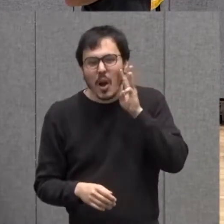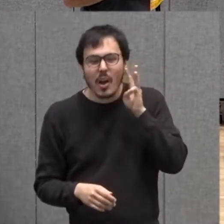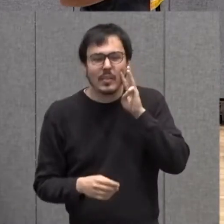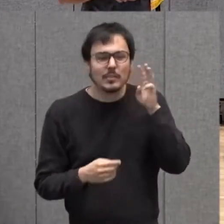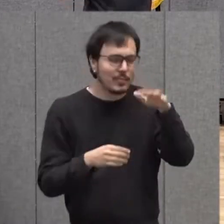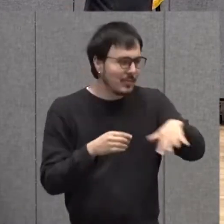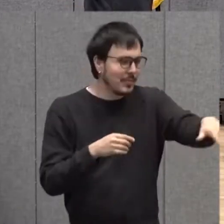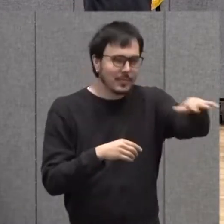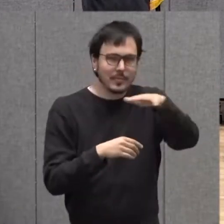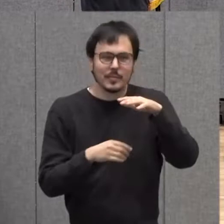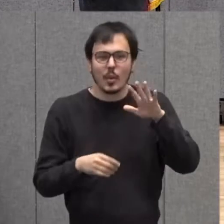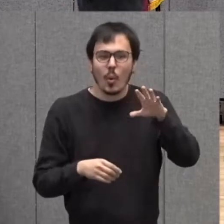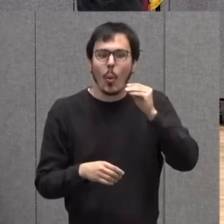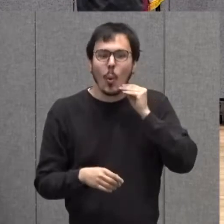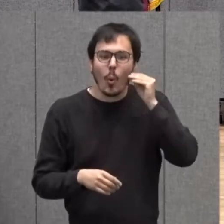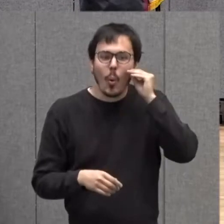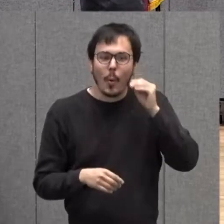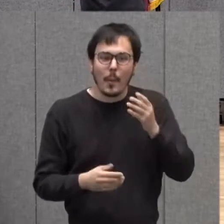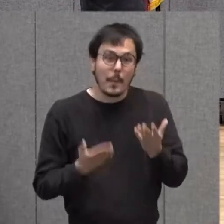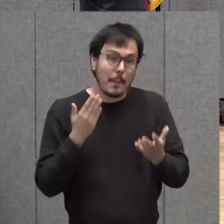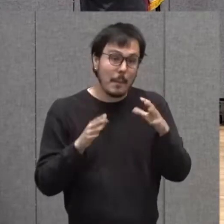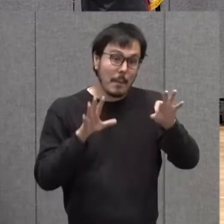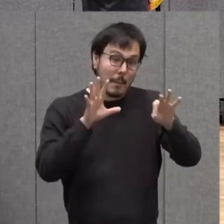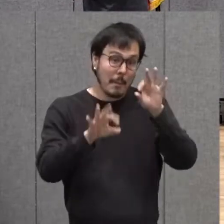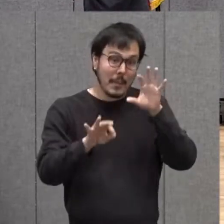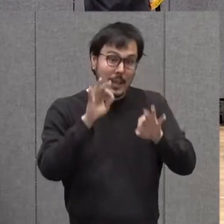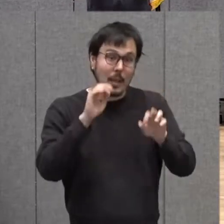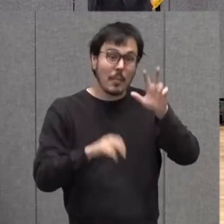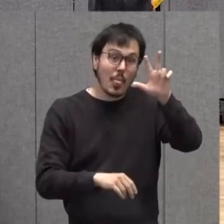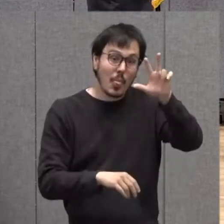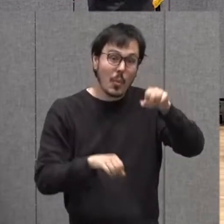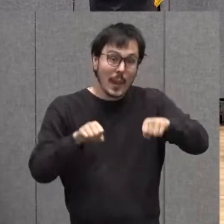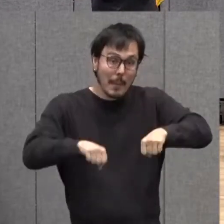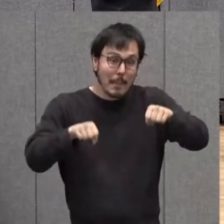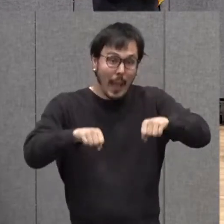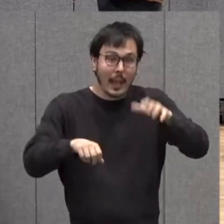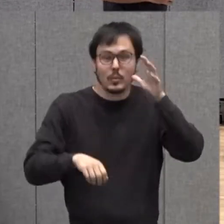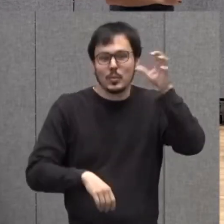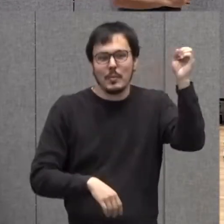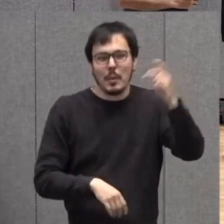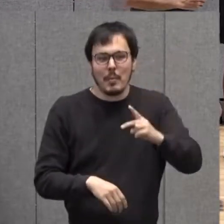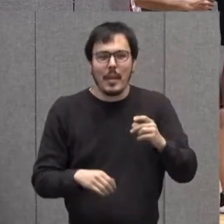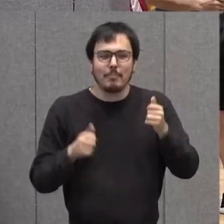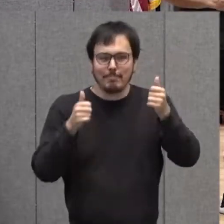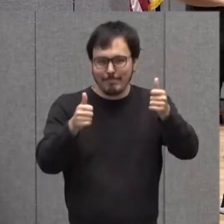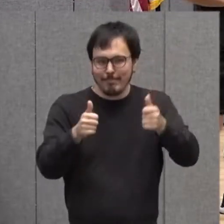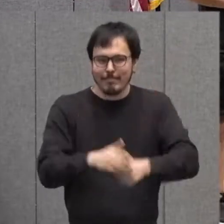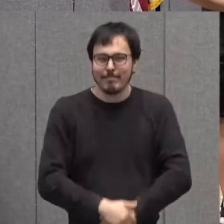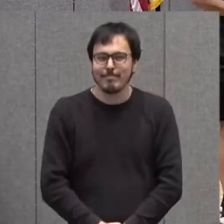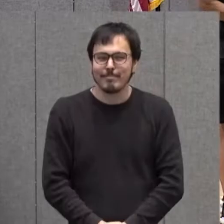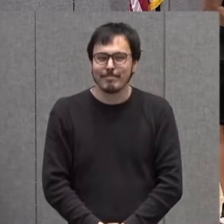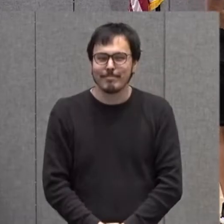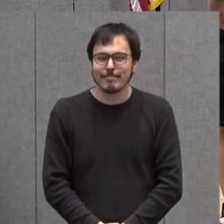around the house. And also, if you can pick up 3 plastic bags, we'll be right back.